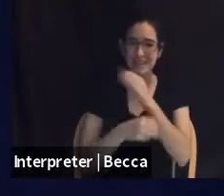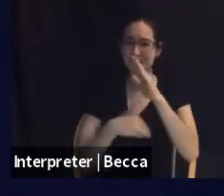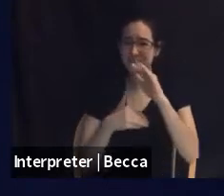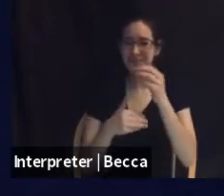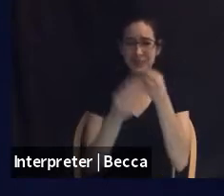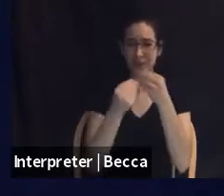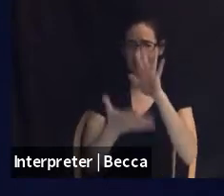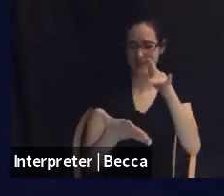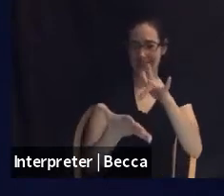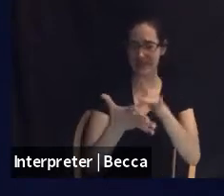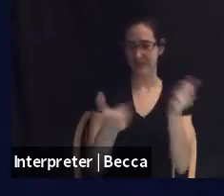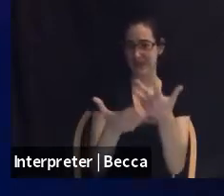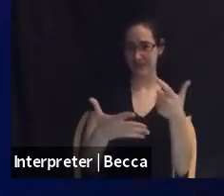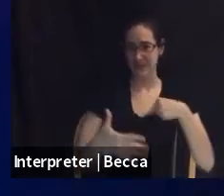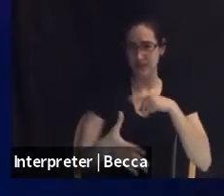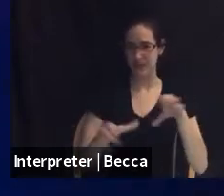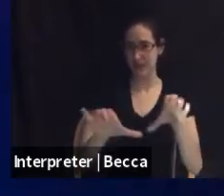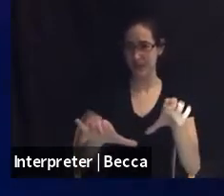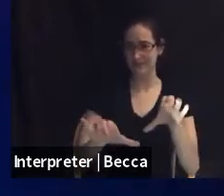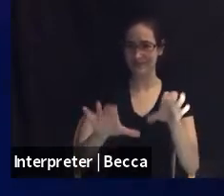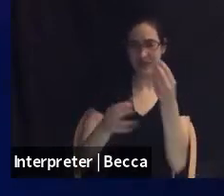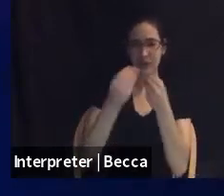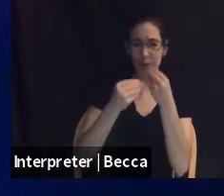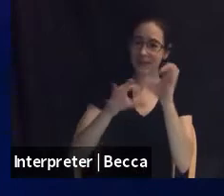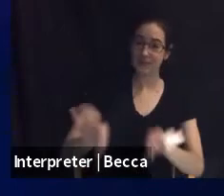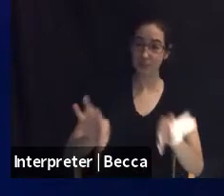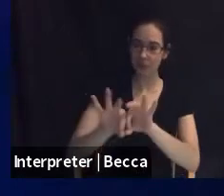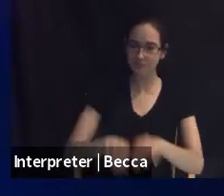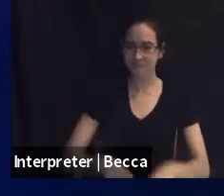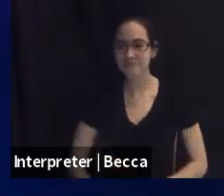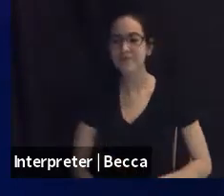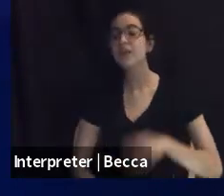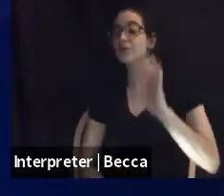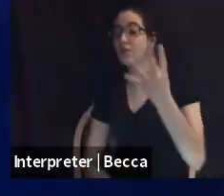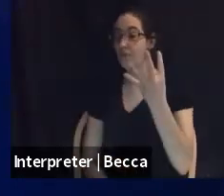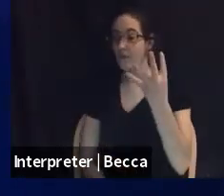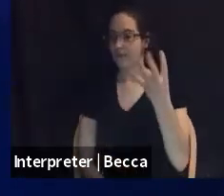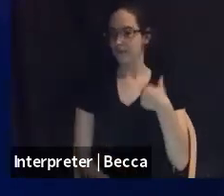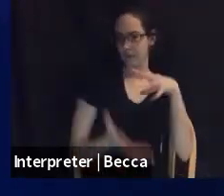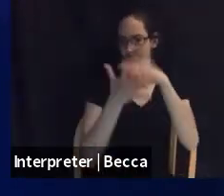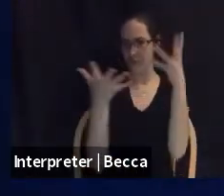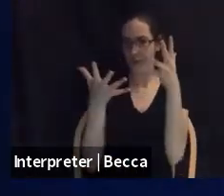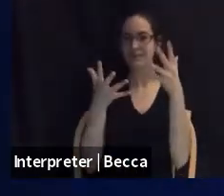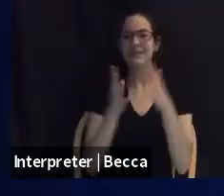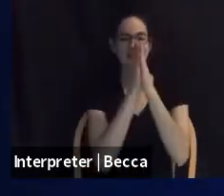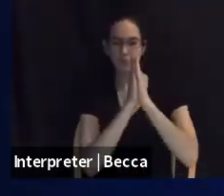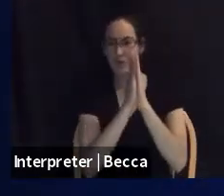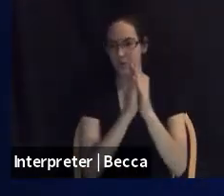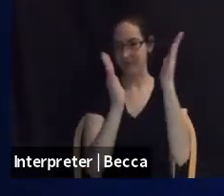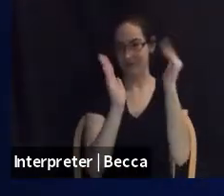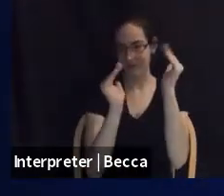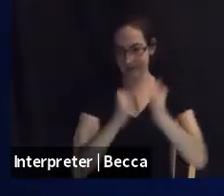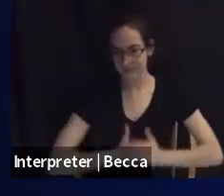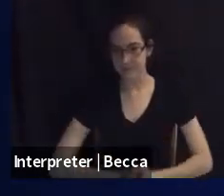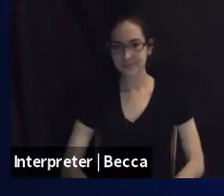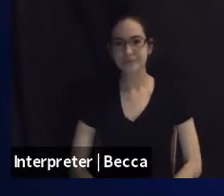do. It's important. The fourth thing we learn from this passage is prayer was expected. Prayer was